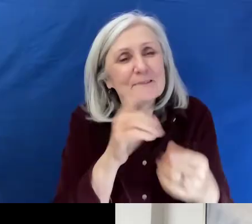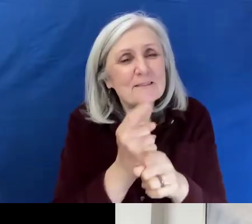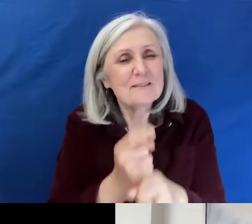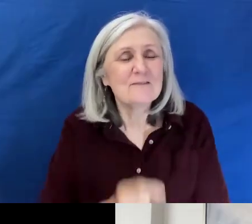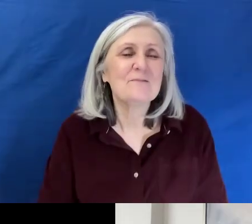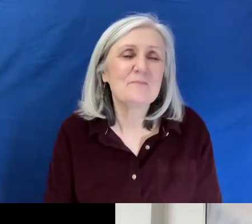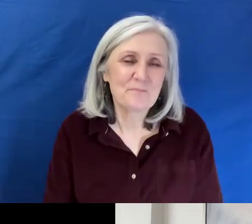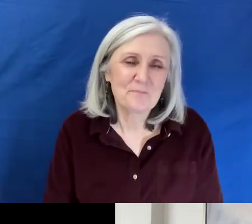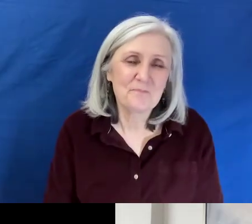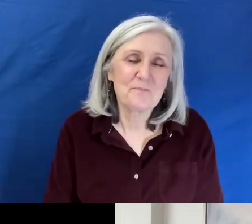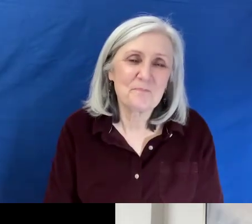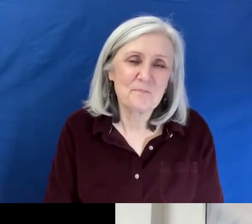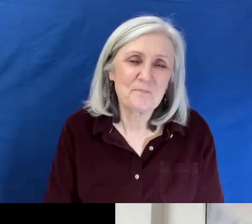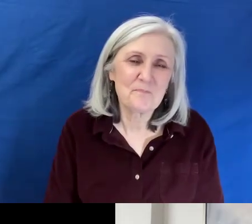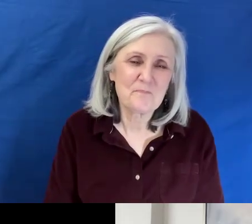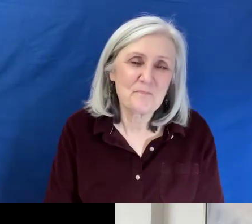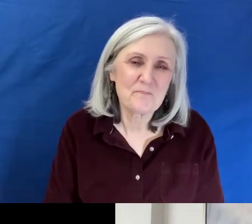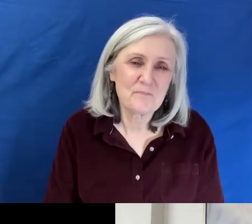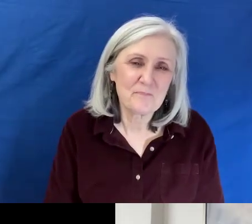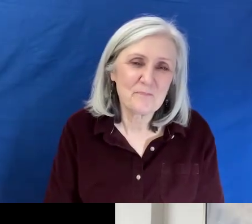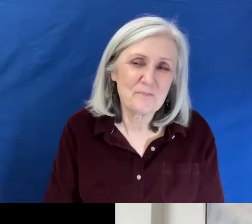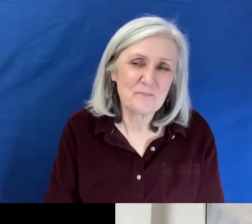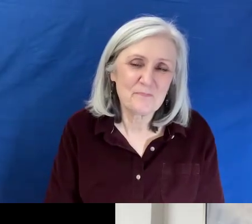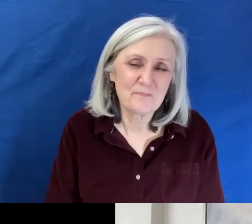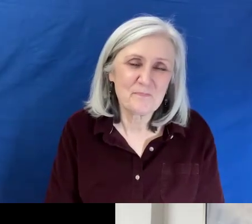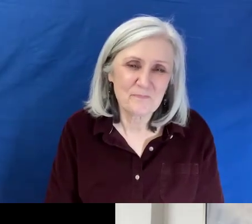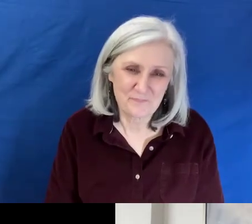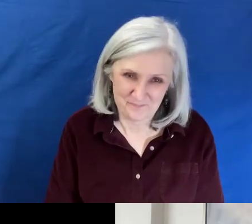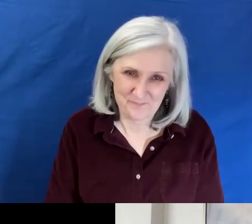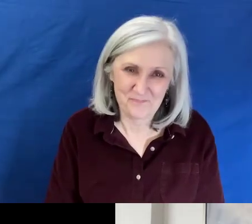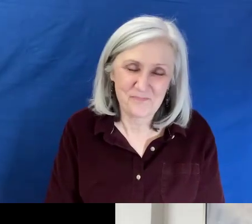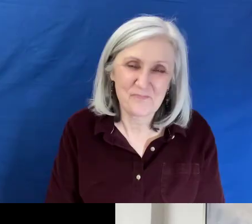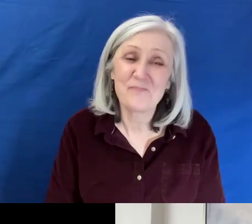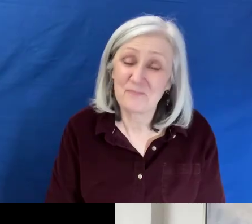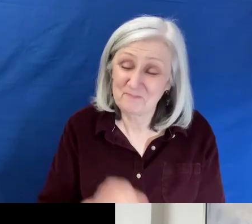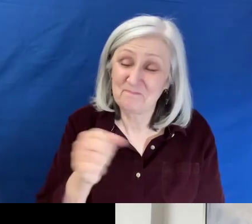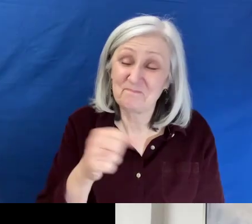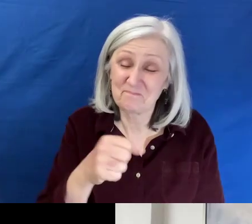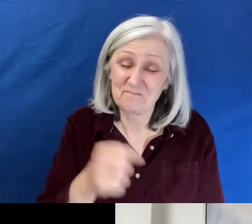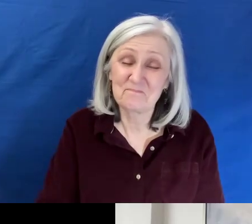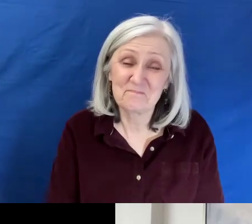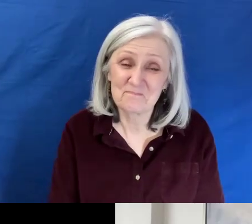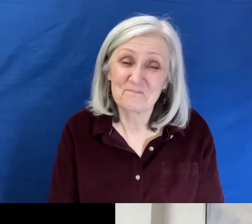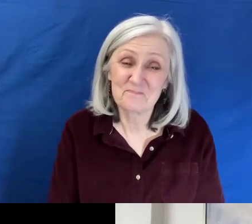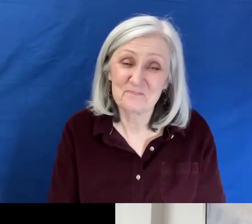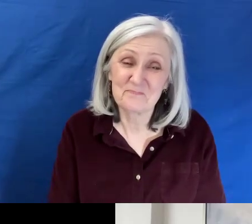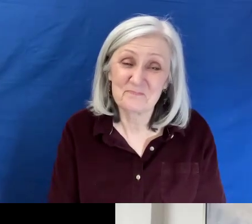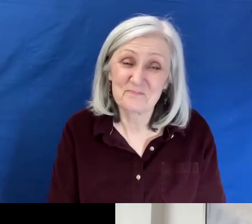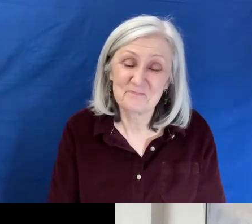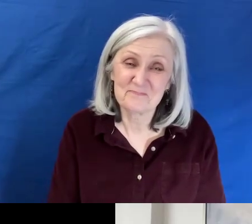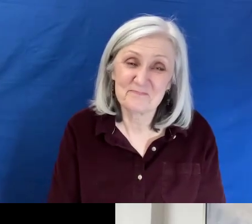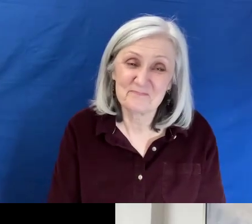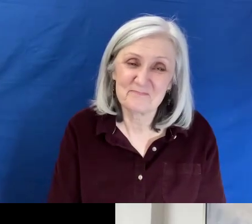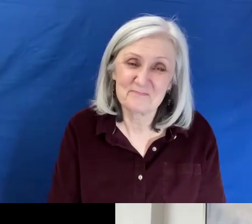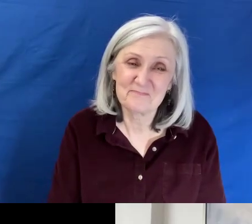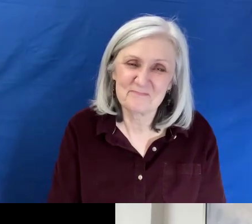really slow. You don't want to go from season two and then boom, season Yeah. three. And then boom, Nora found someone else to the